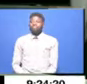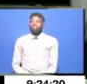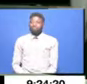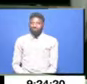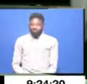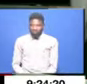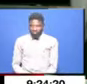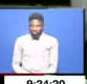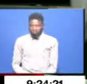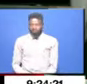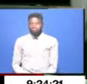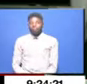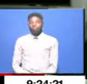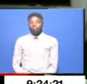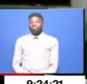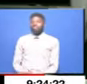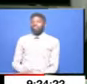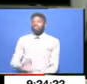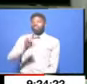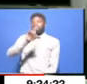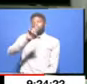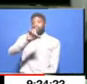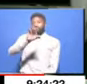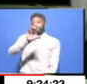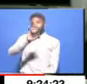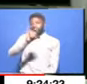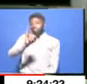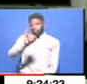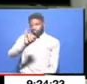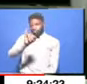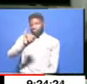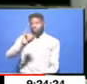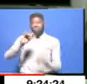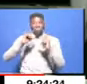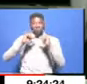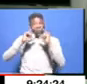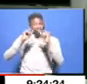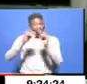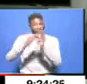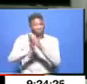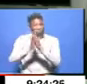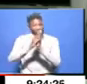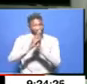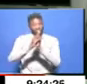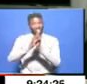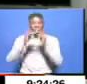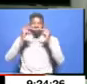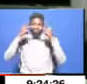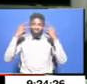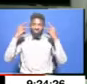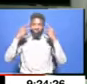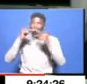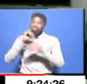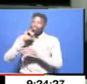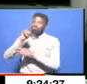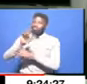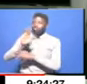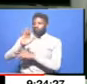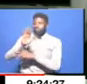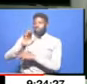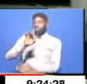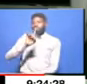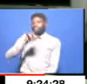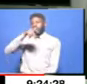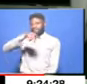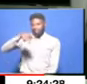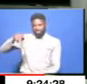The Directorate of Criminal Investigations has dismissed terrorism guidelines launched by the Office of Public Prosecutions, terming